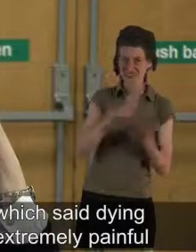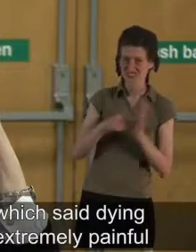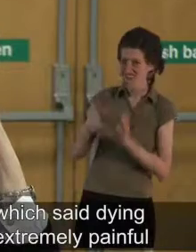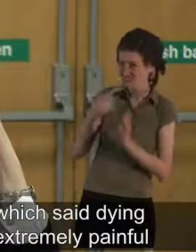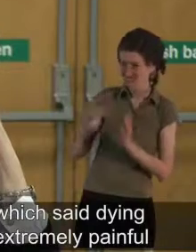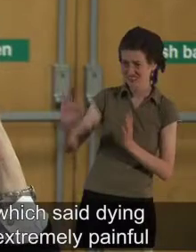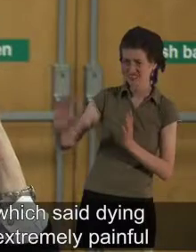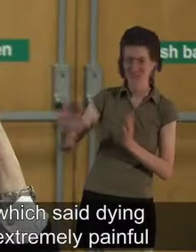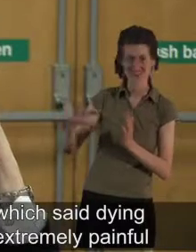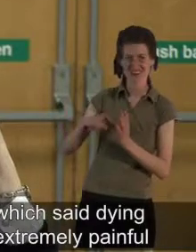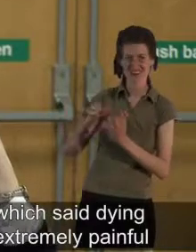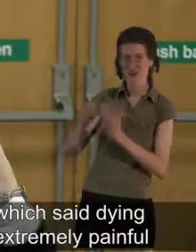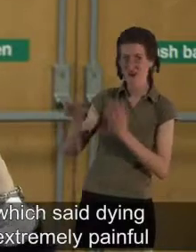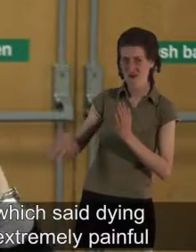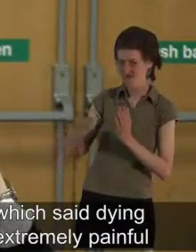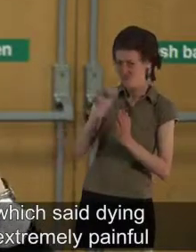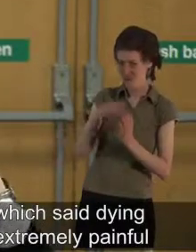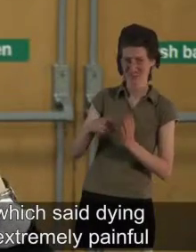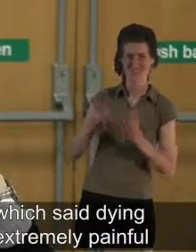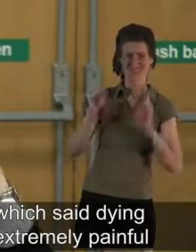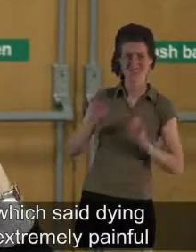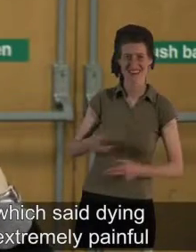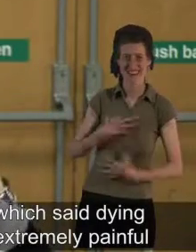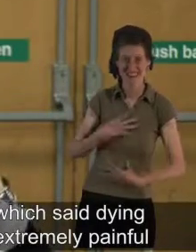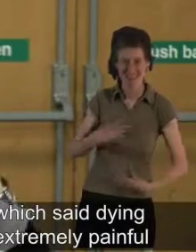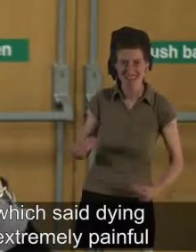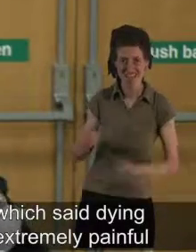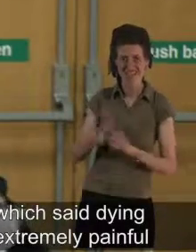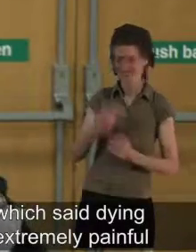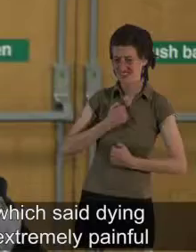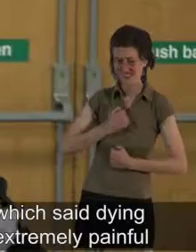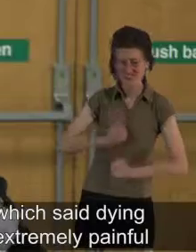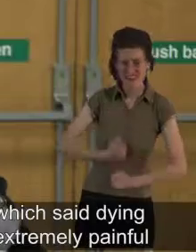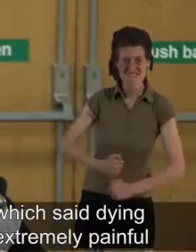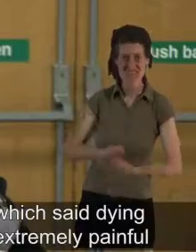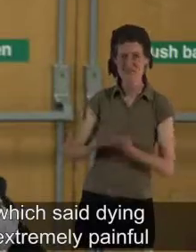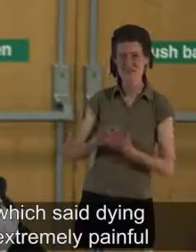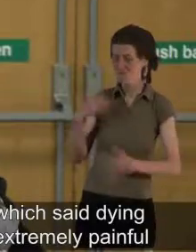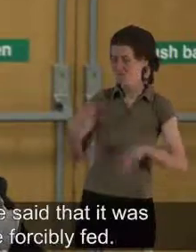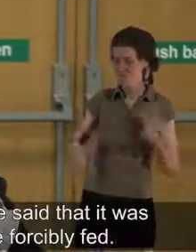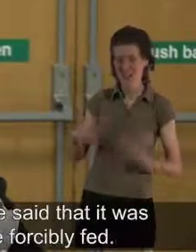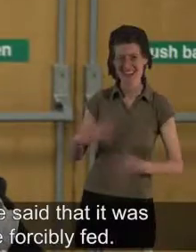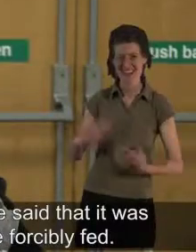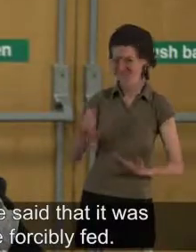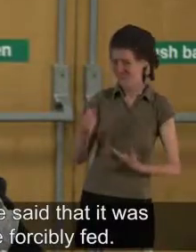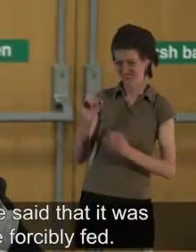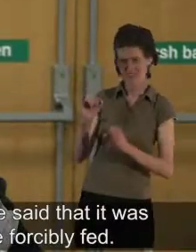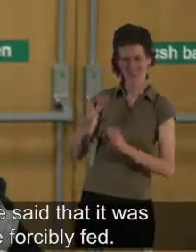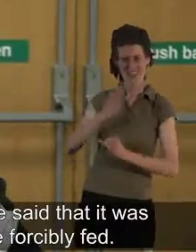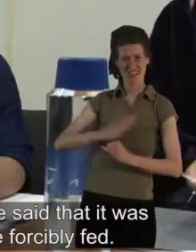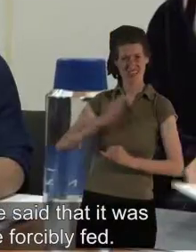of dehydration and starvation is extremely painful and degrading and